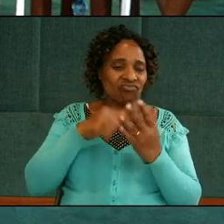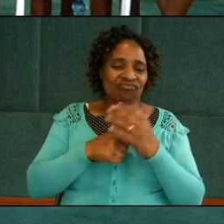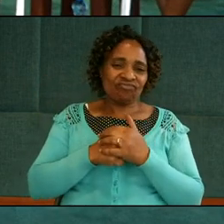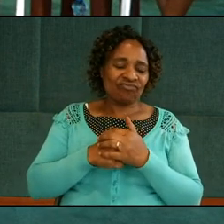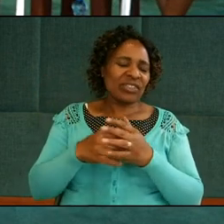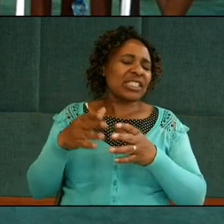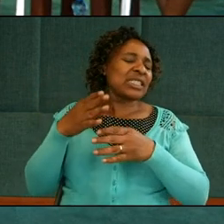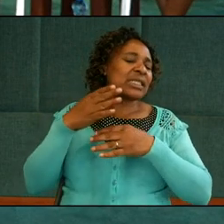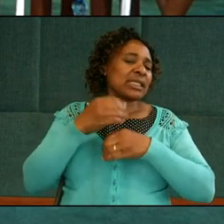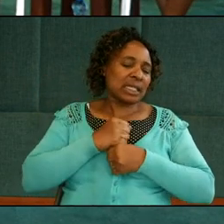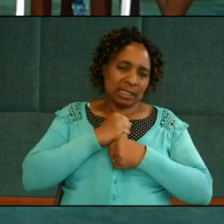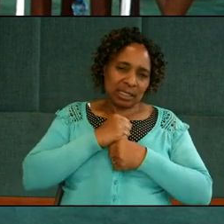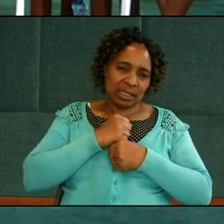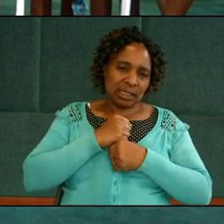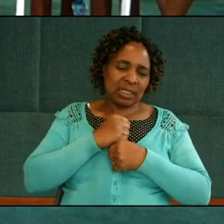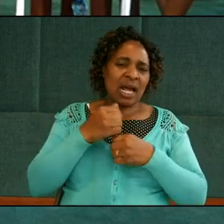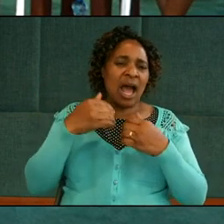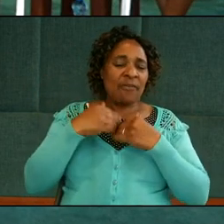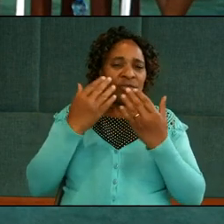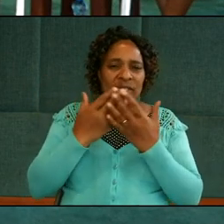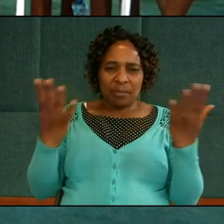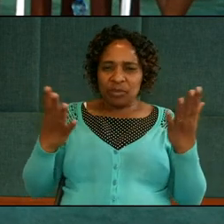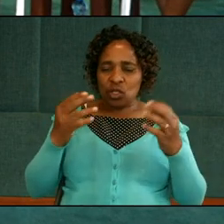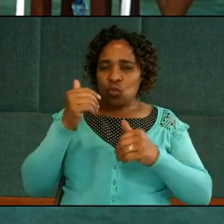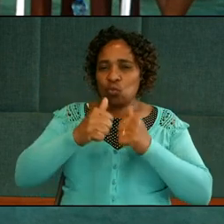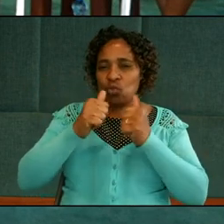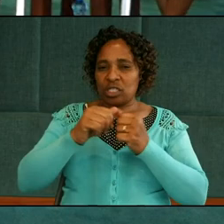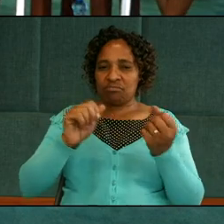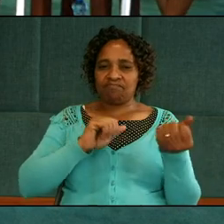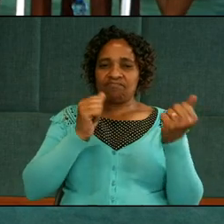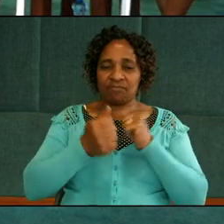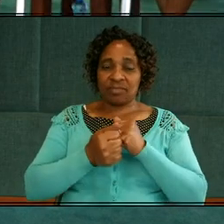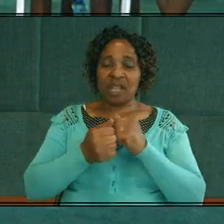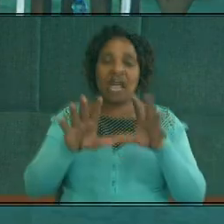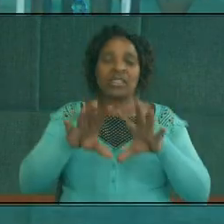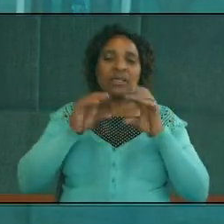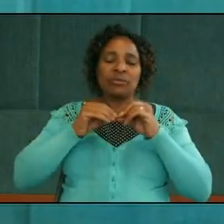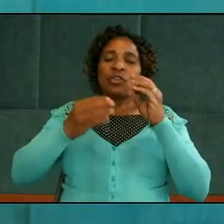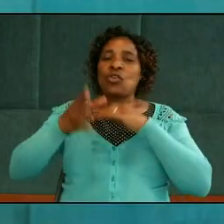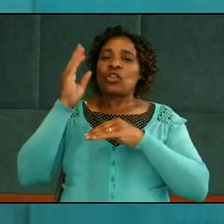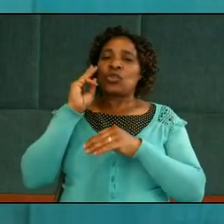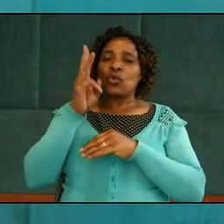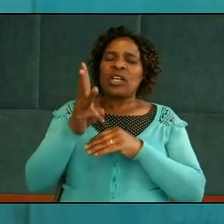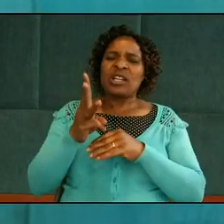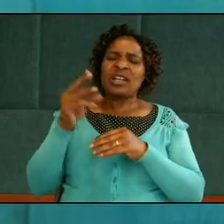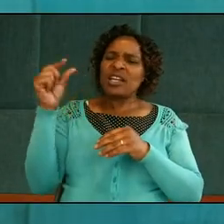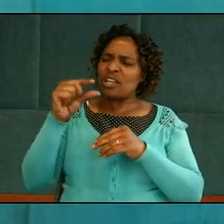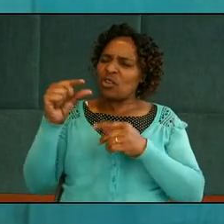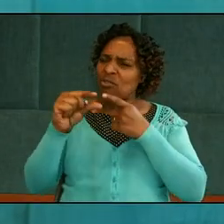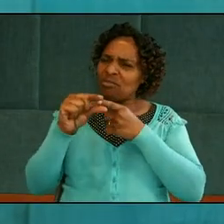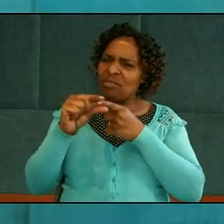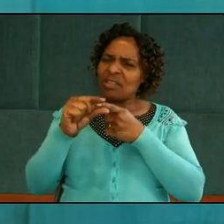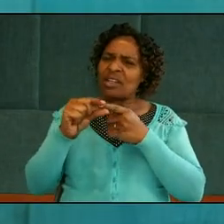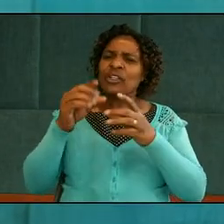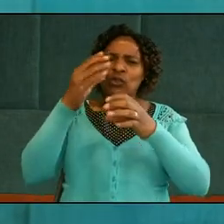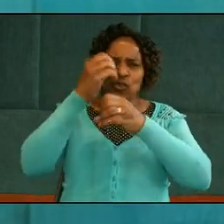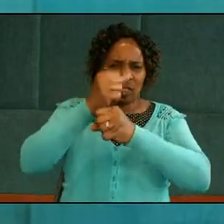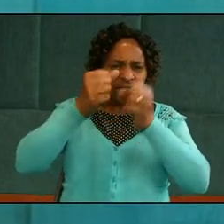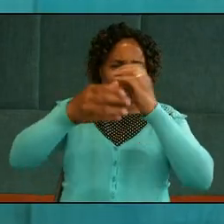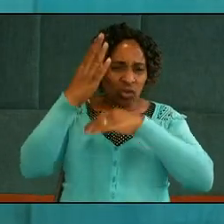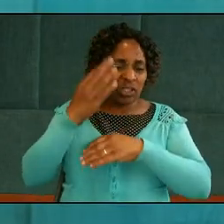trust is something that has a heavy factor in actually accepting God's will. Gideon had to trust God with 300